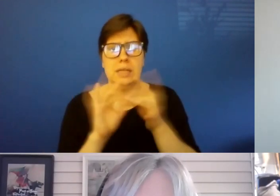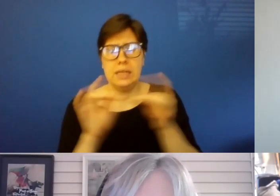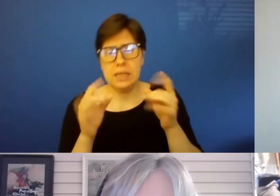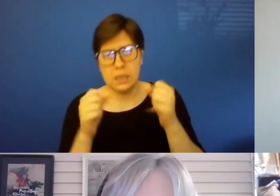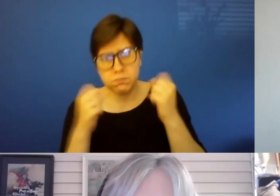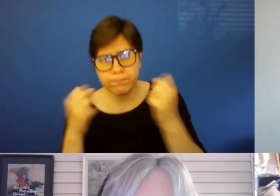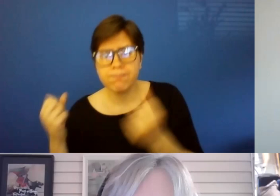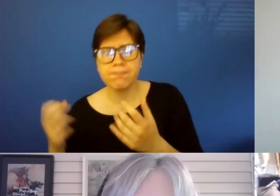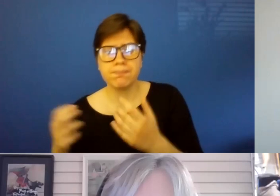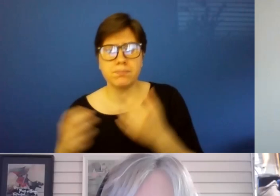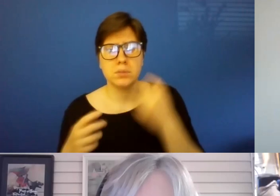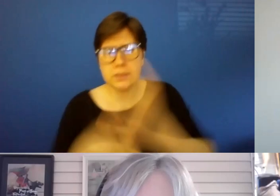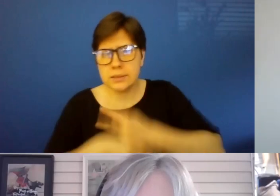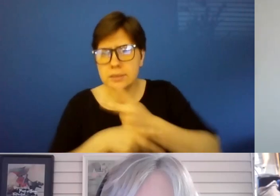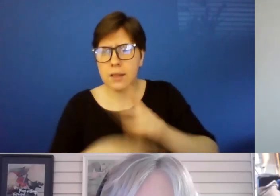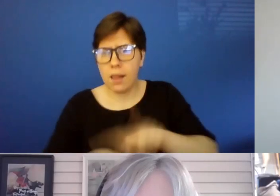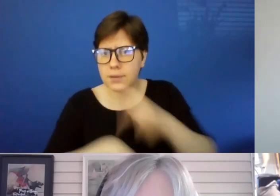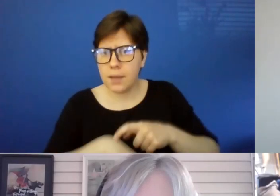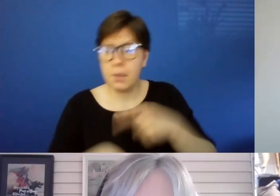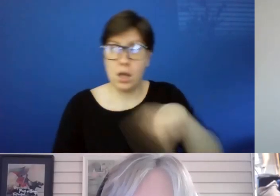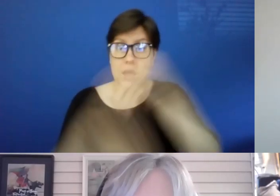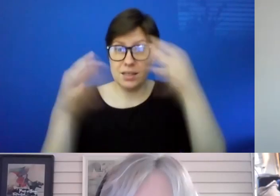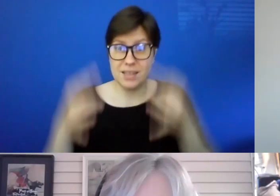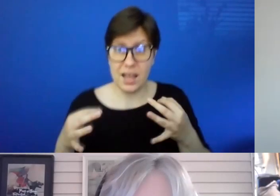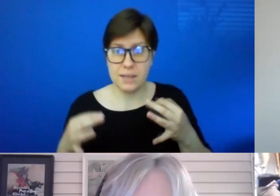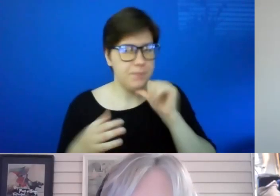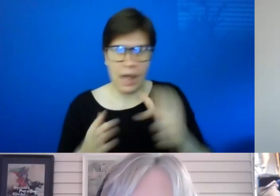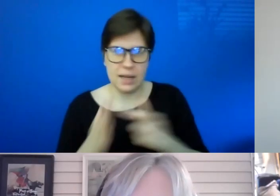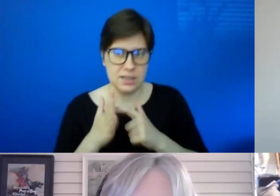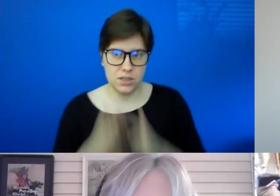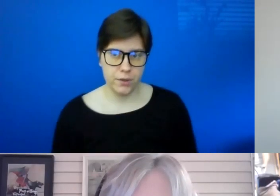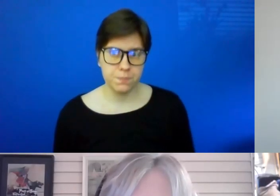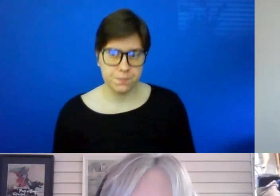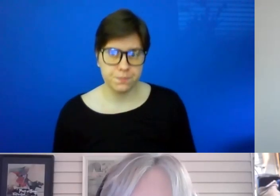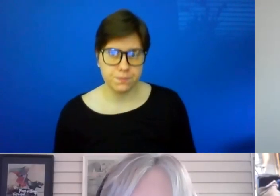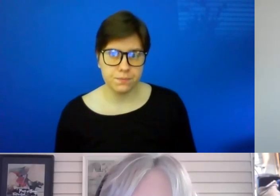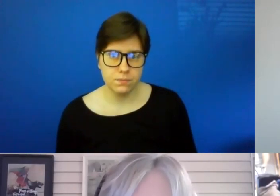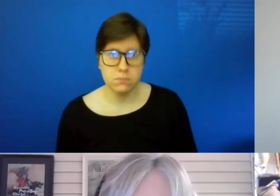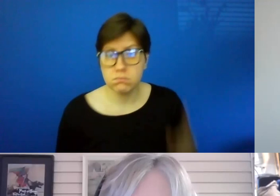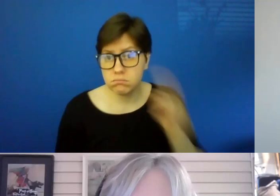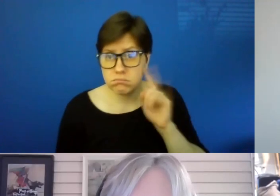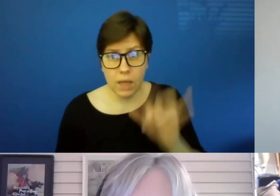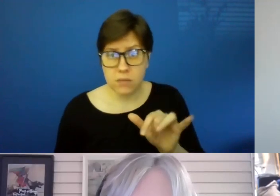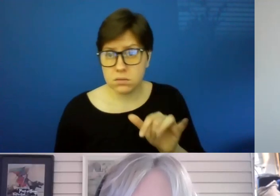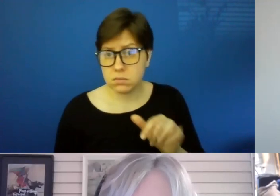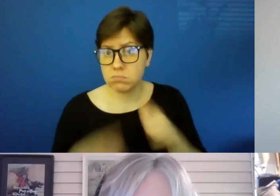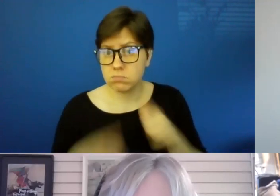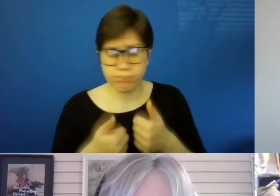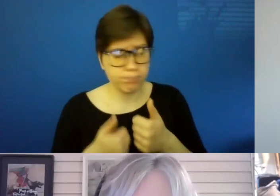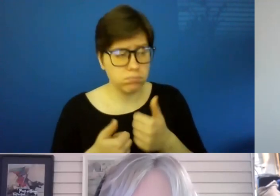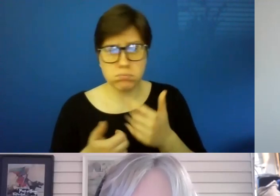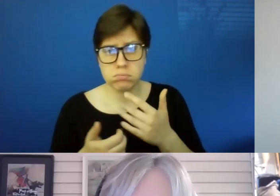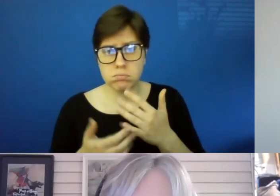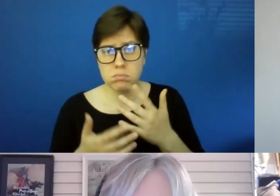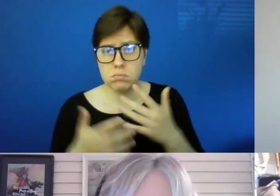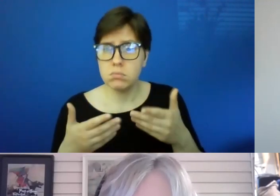carefully over a long period of time, all decided that that was not necessary. Okay. So I think that that's a perfectly legitimate way